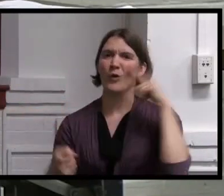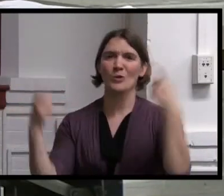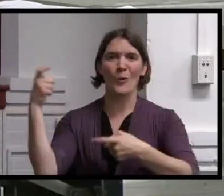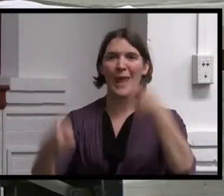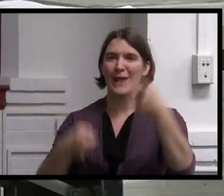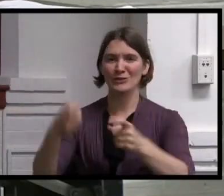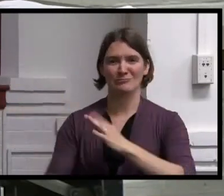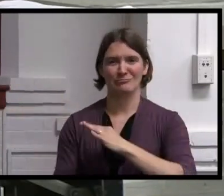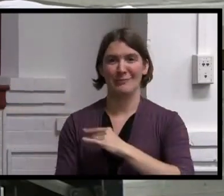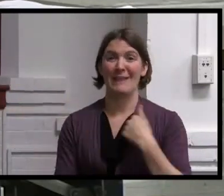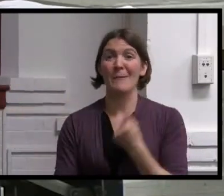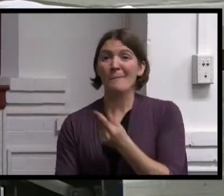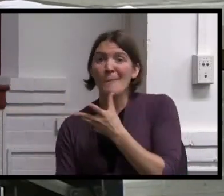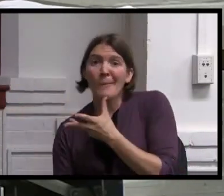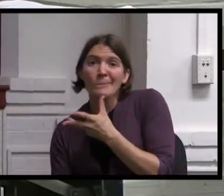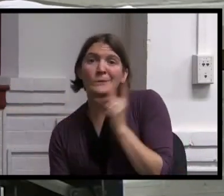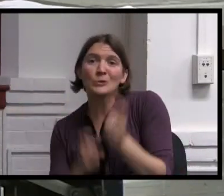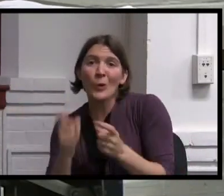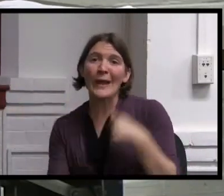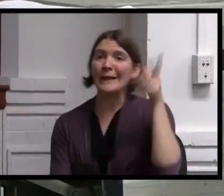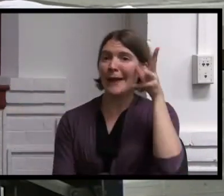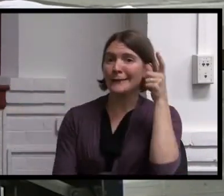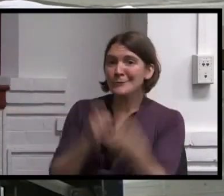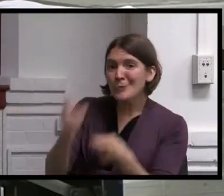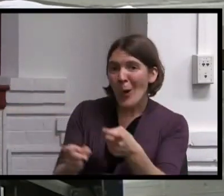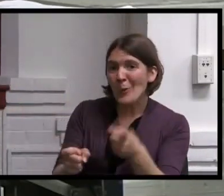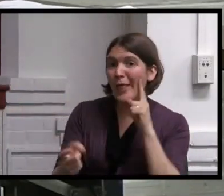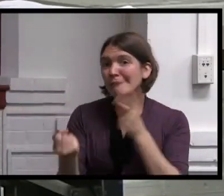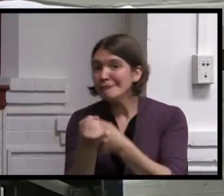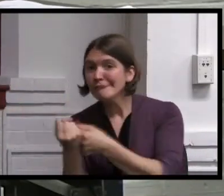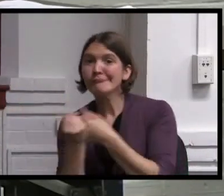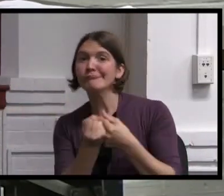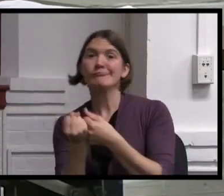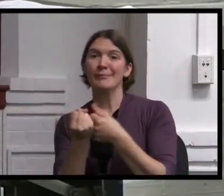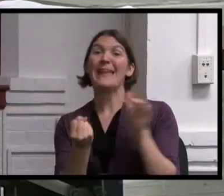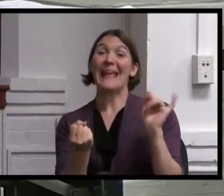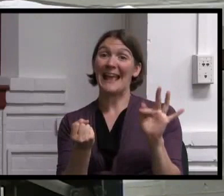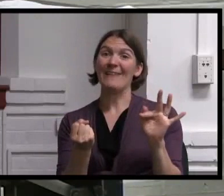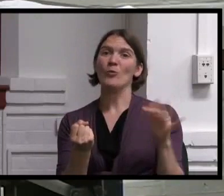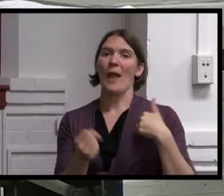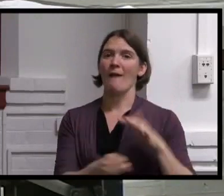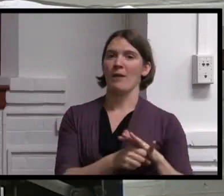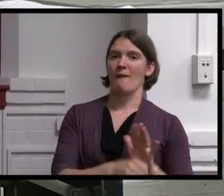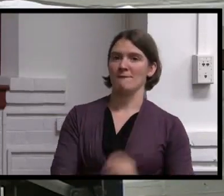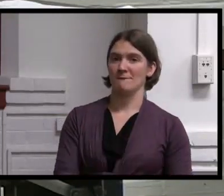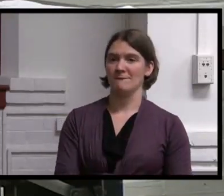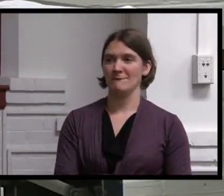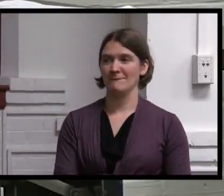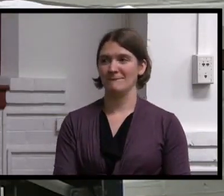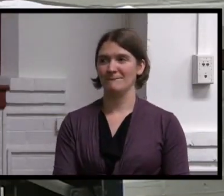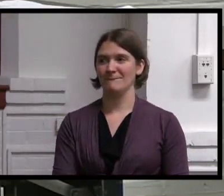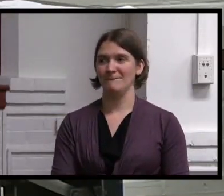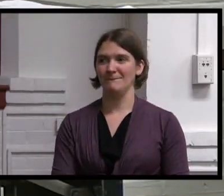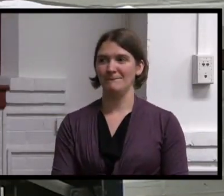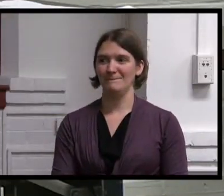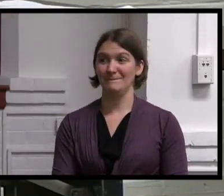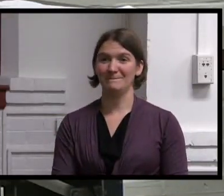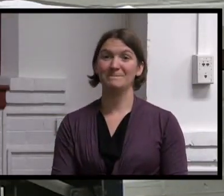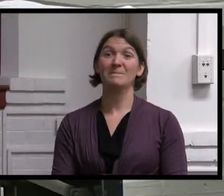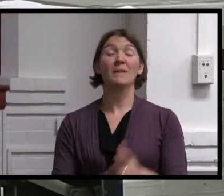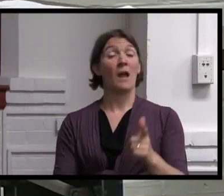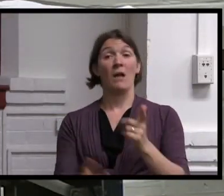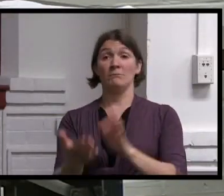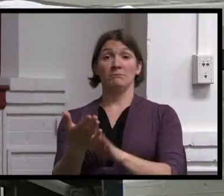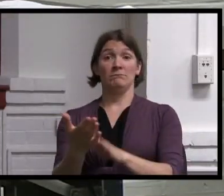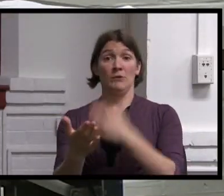skaters, right. You know, the moms of the world, they voted and said, yeah, this is what we want. Right. Well, I got to give you guys credit.